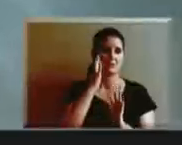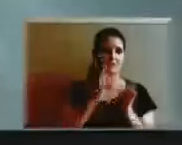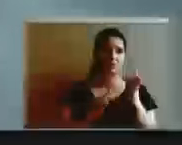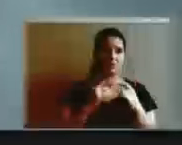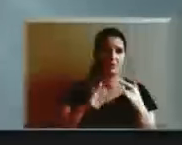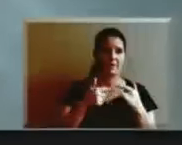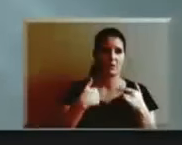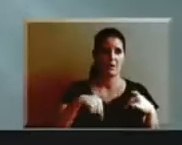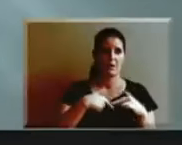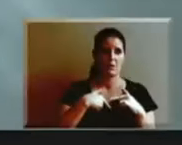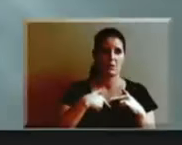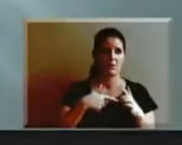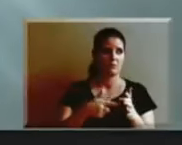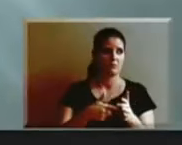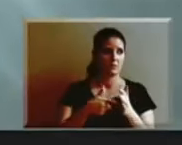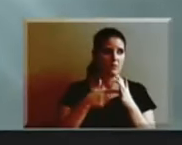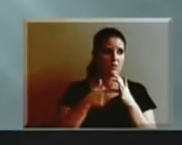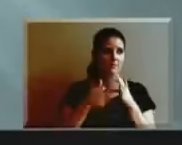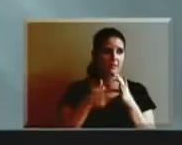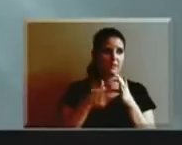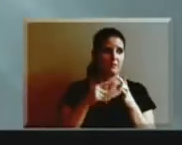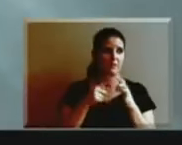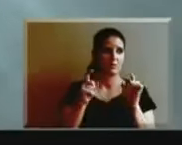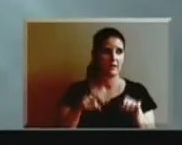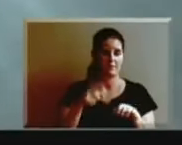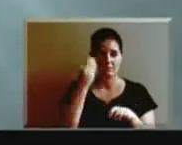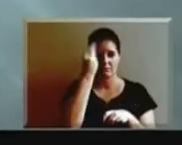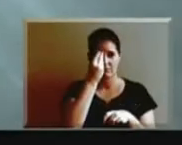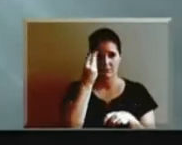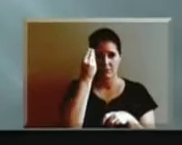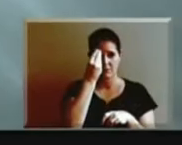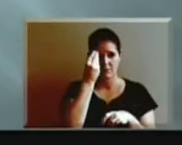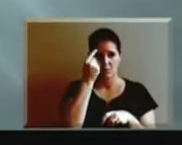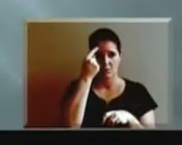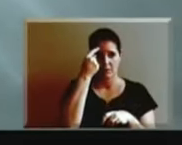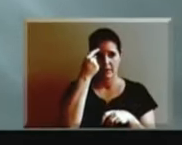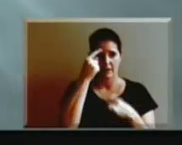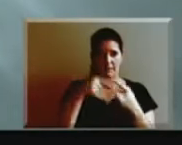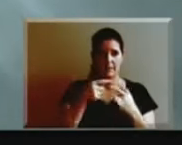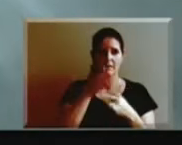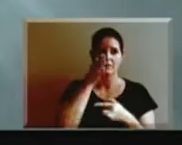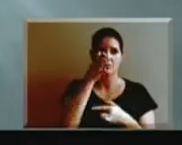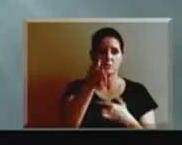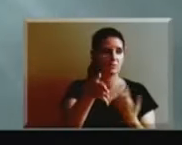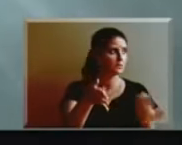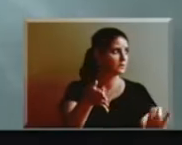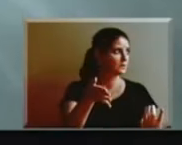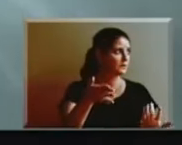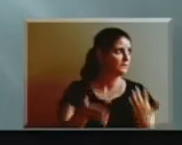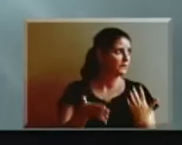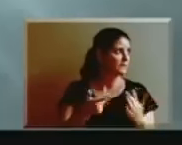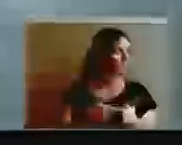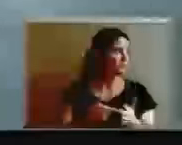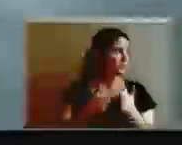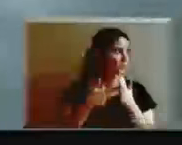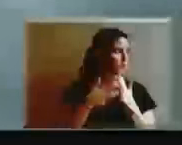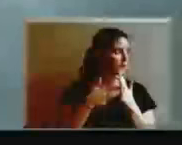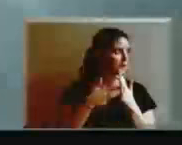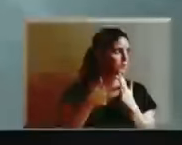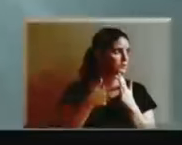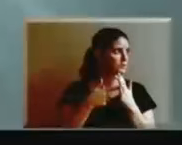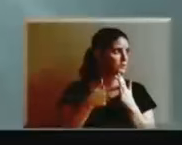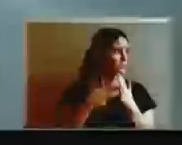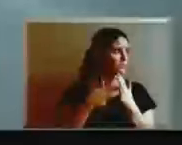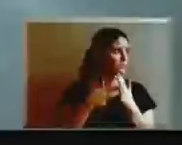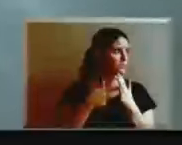is. However, we have to take that into consideration as we're looking towards the future, because we may be required to shore up some of